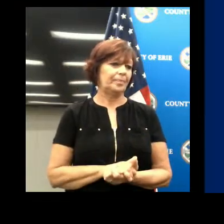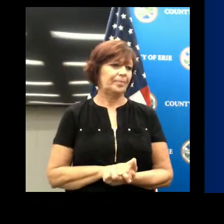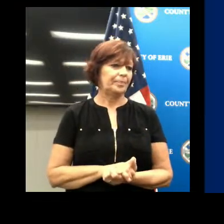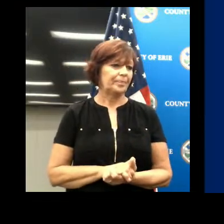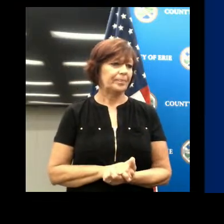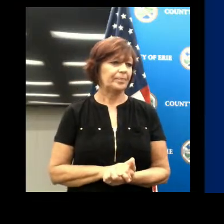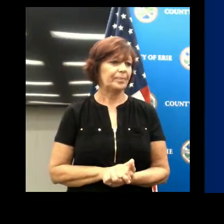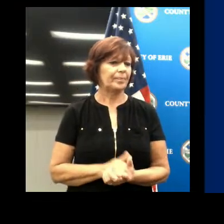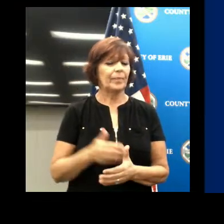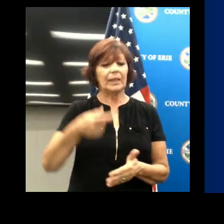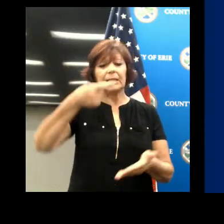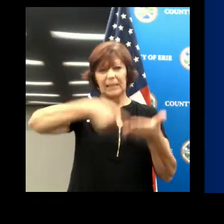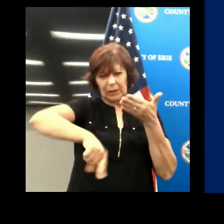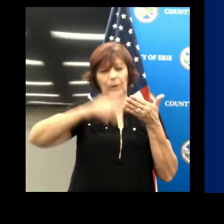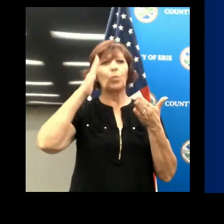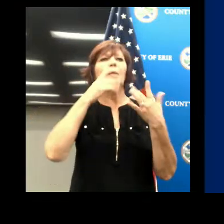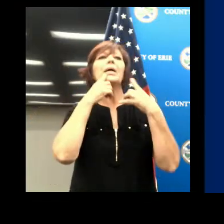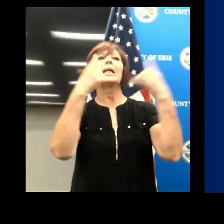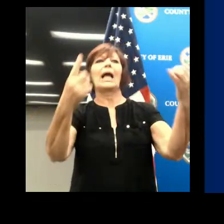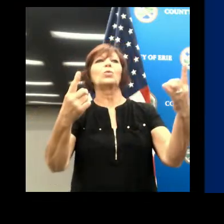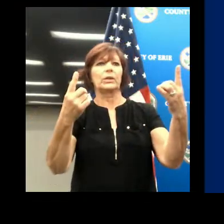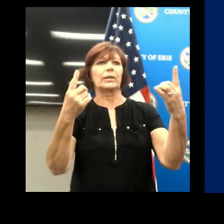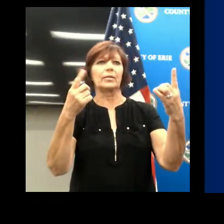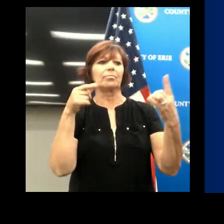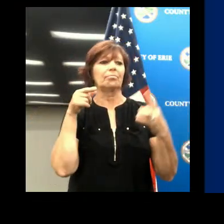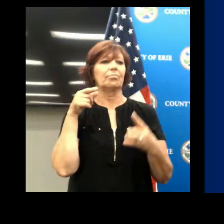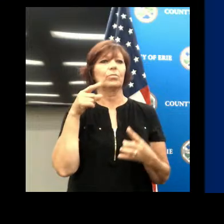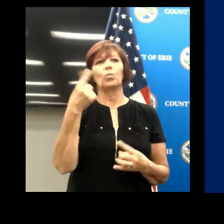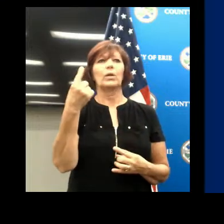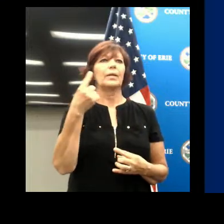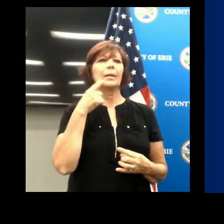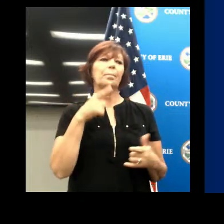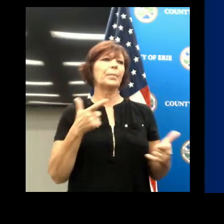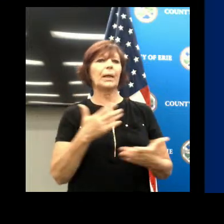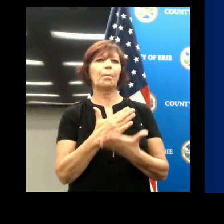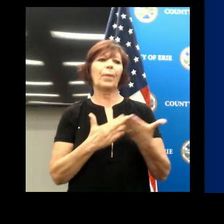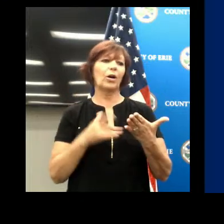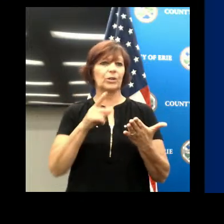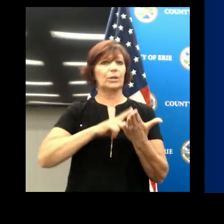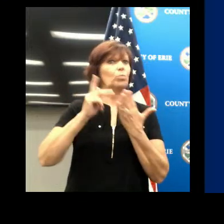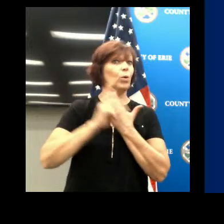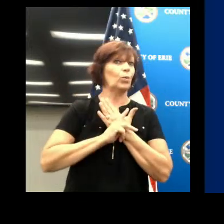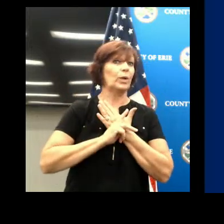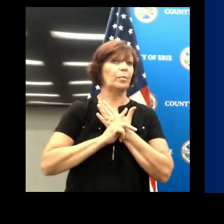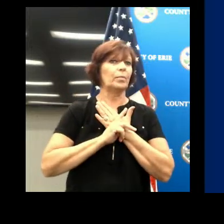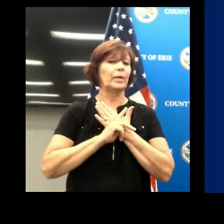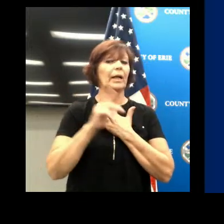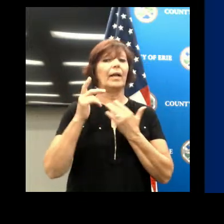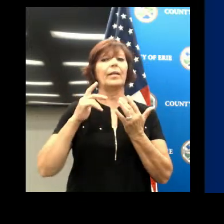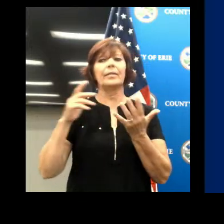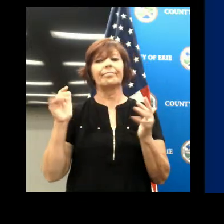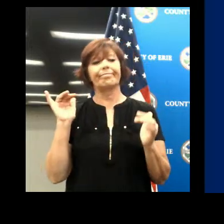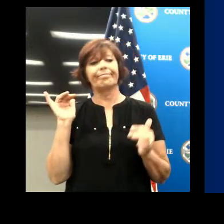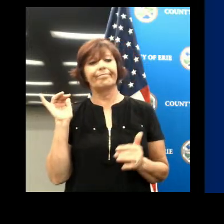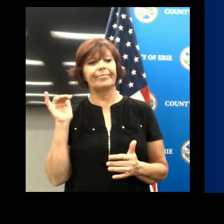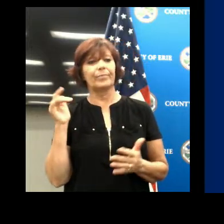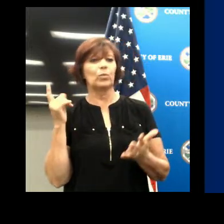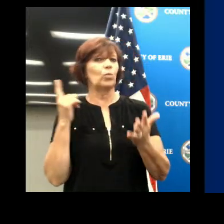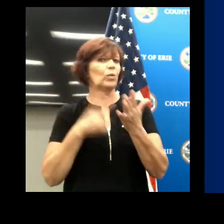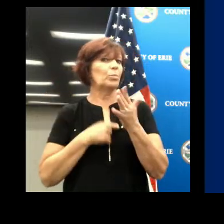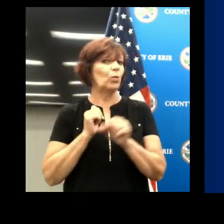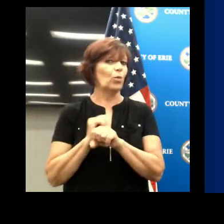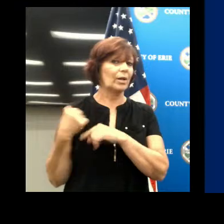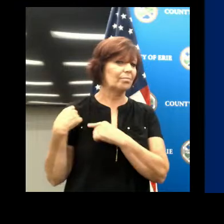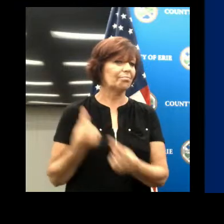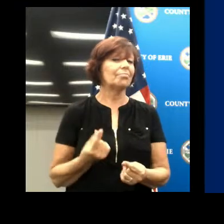need. And as I said, next week we'll be announcing one of the major parts of this program and the project, and